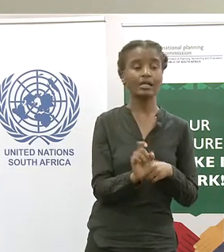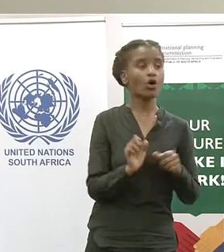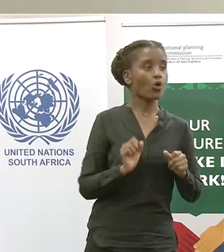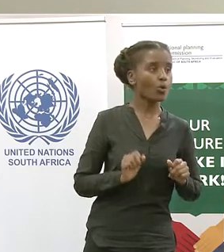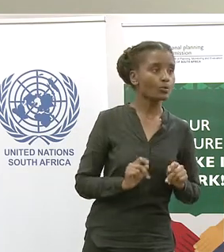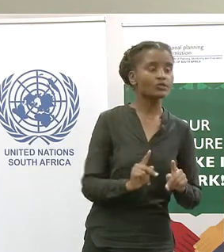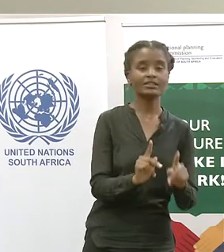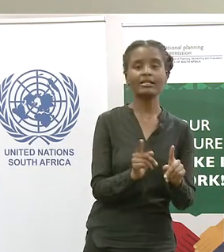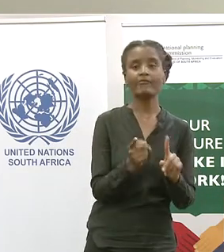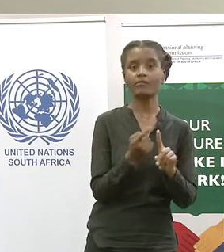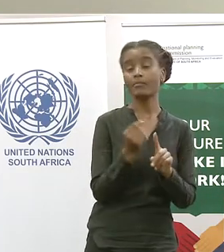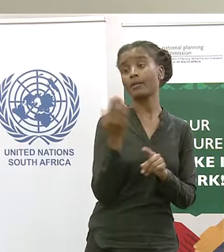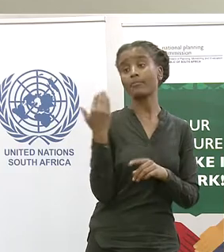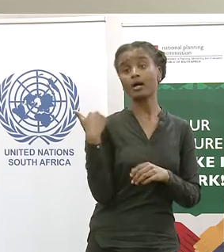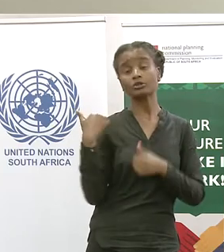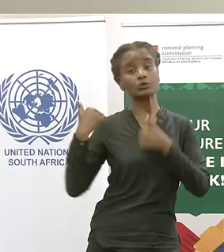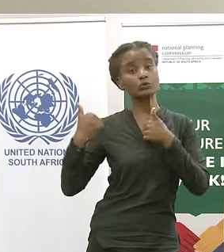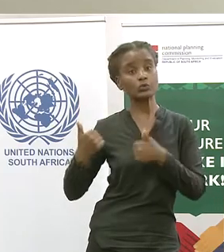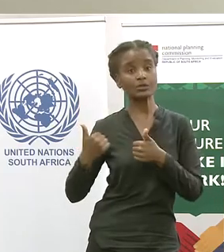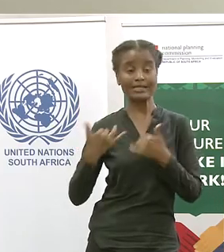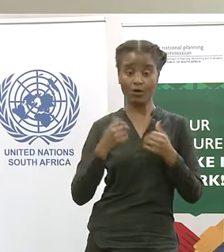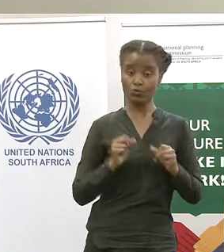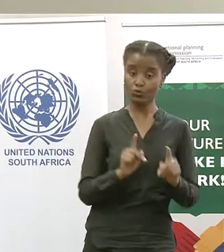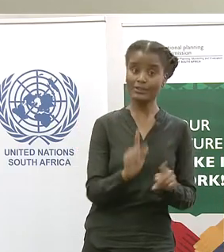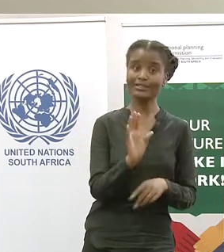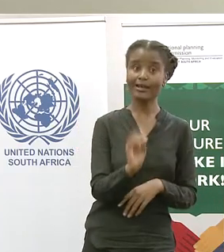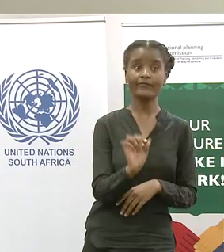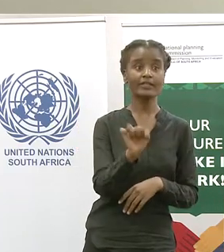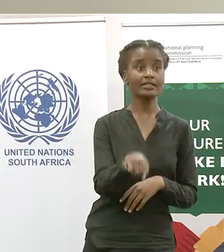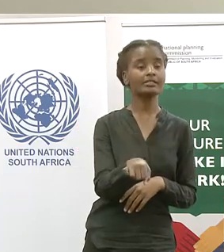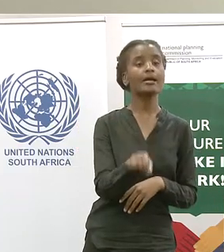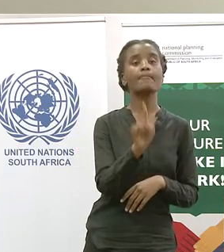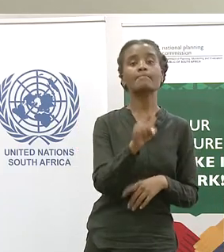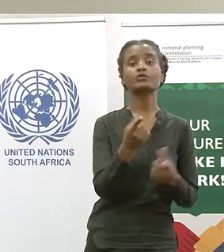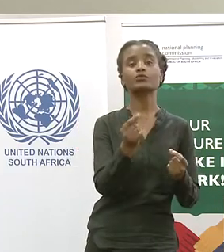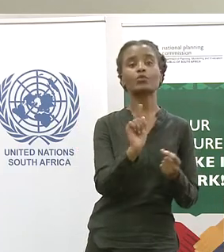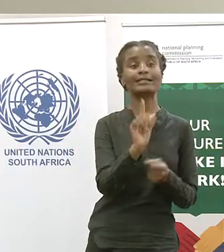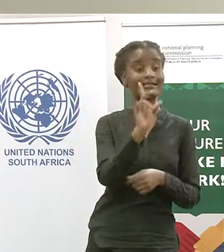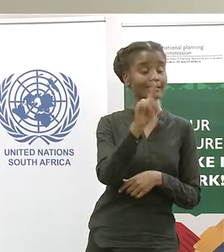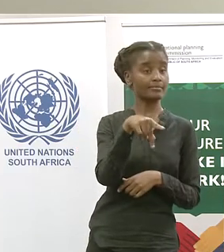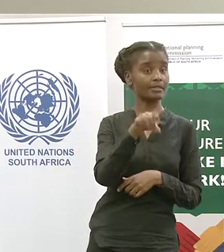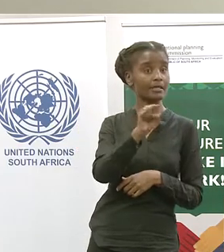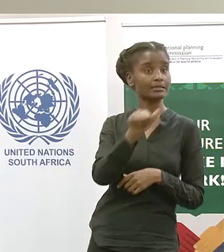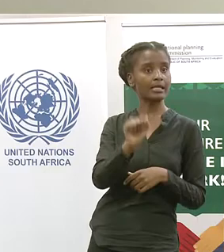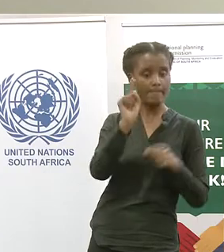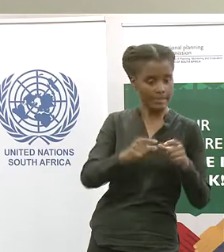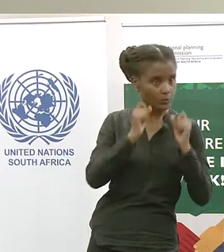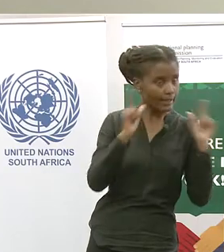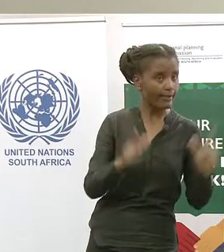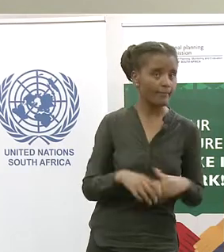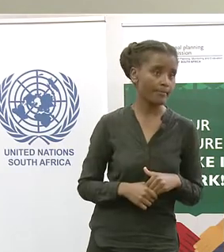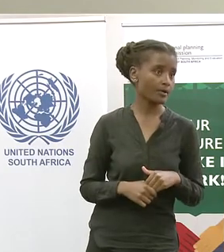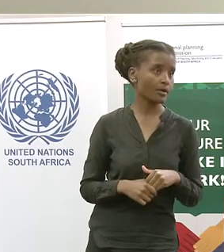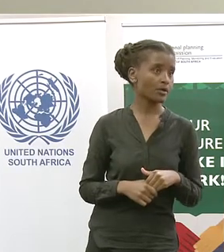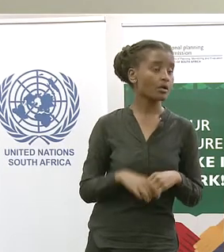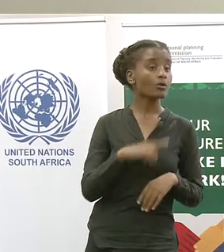lessons from the past are great. All we need to do is to pay, and DBSA has to wake up,